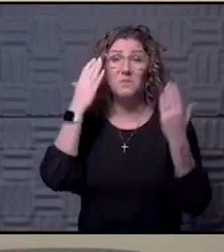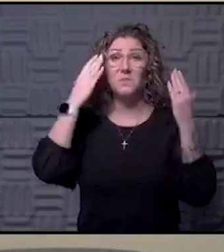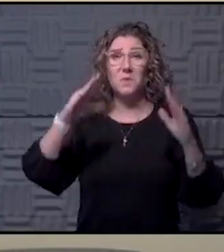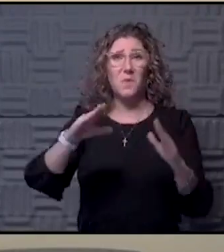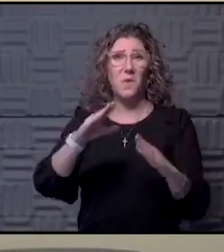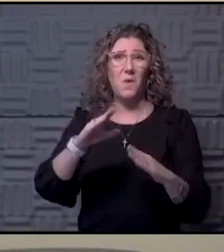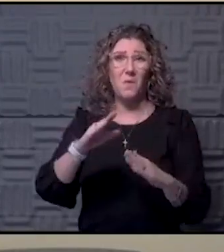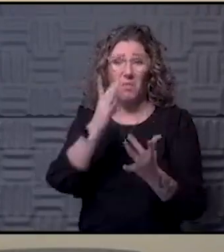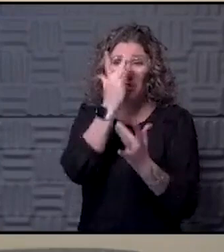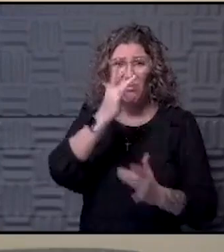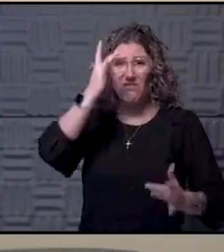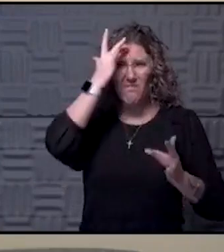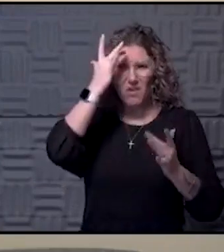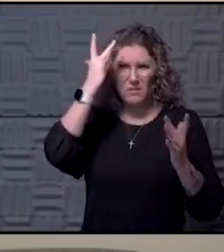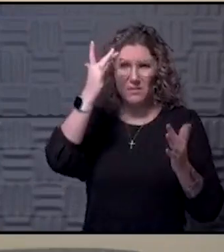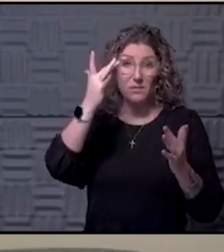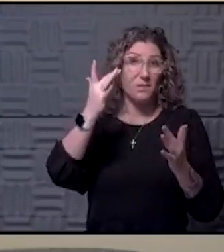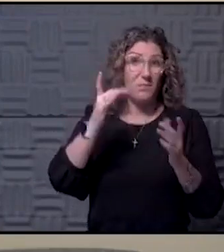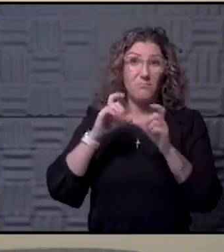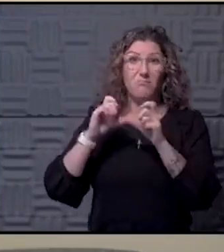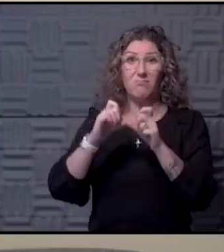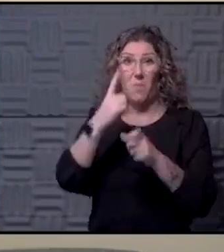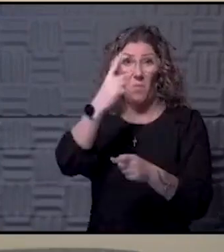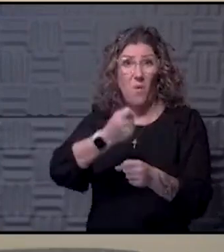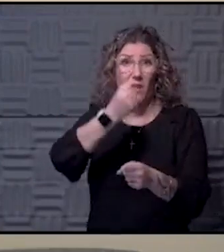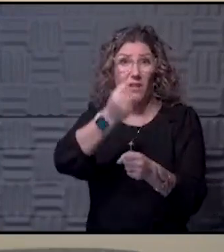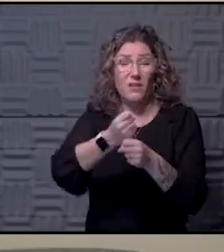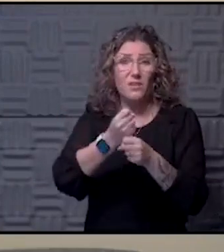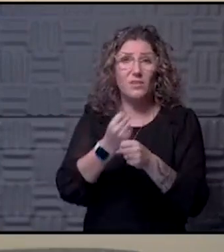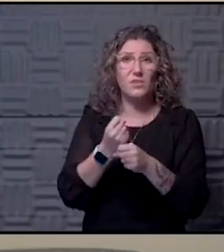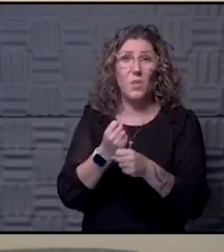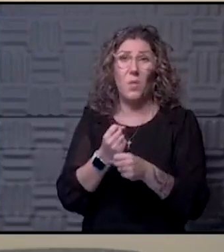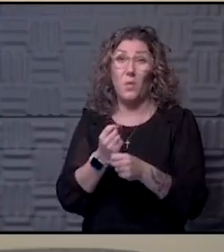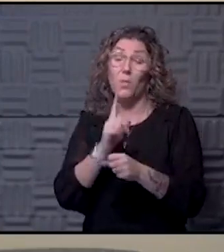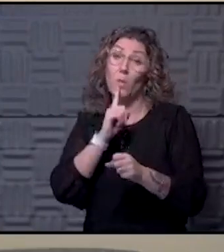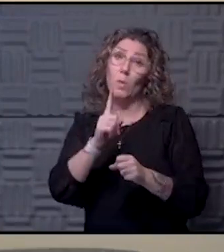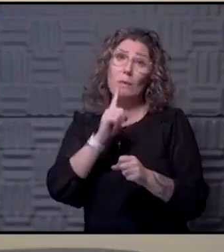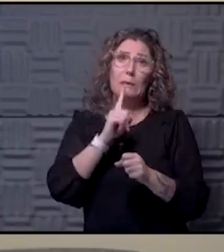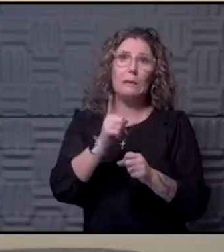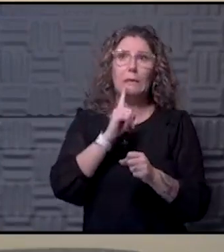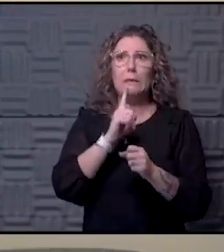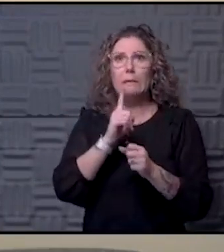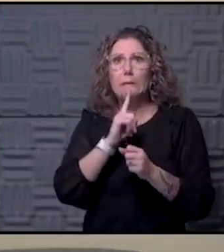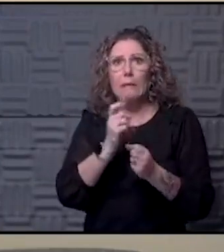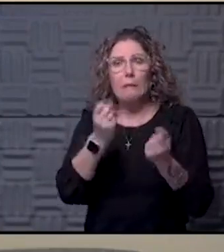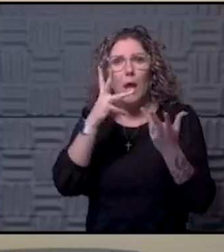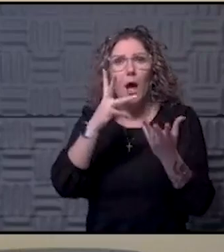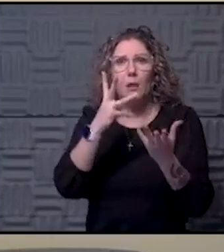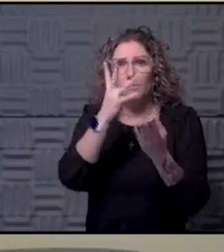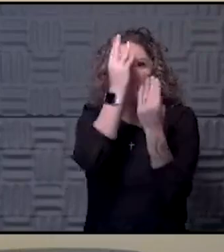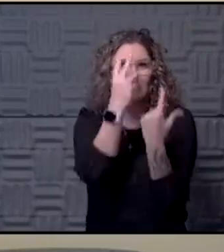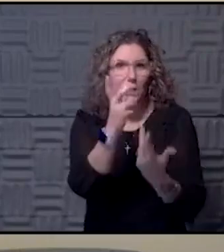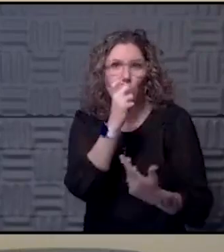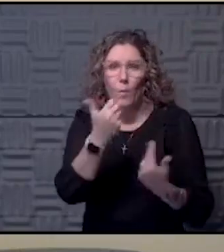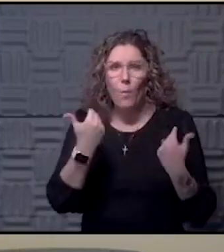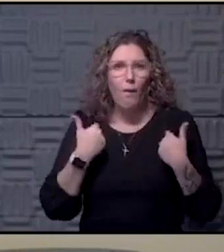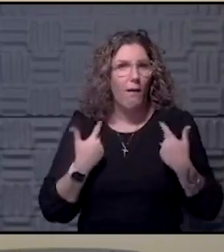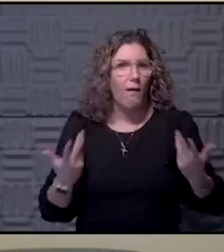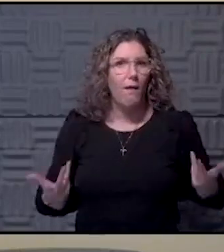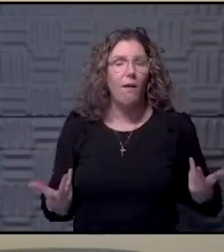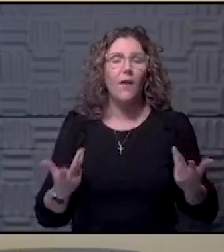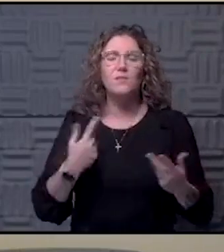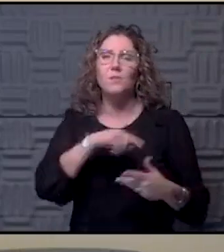been around for, a year or so. So we don't have long-term data on this. So we're going to have to kind of follow this out as long as we need